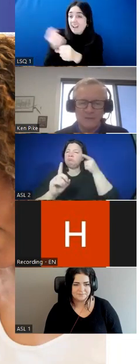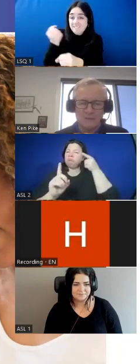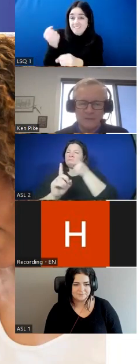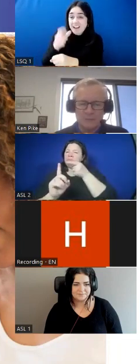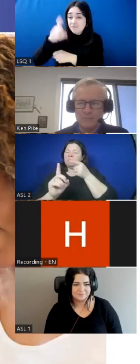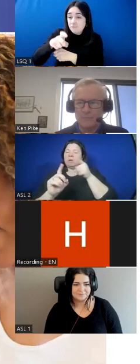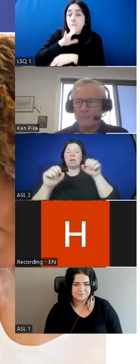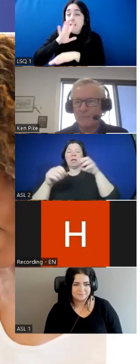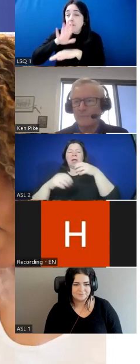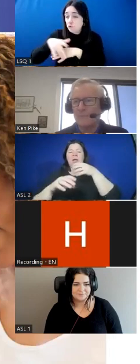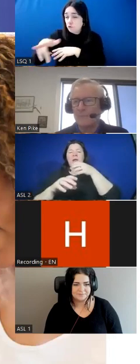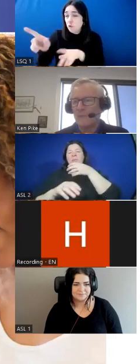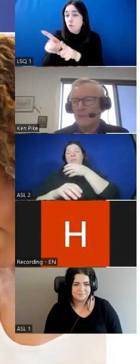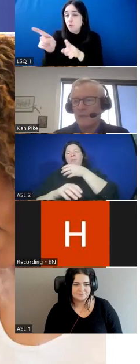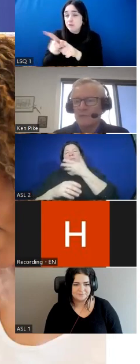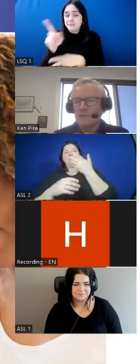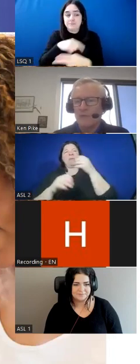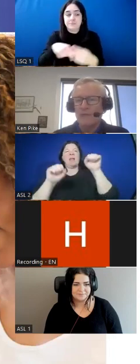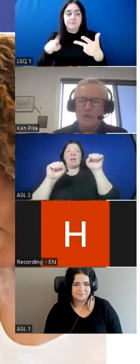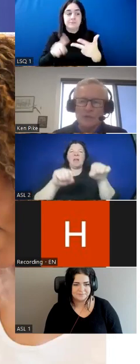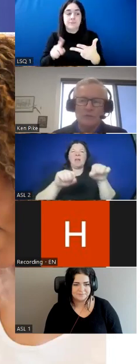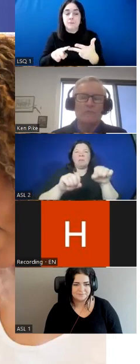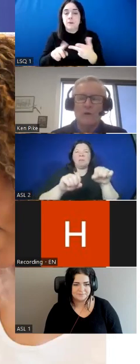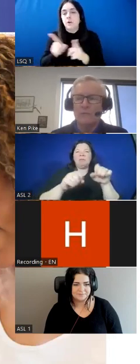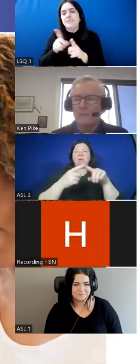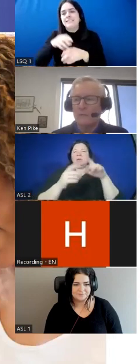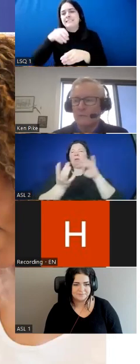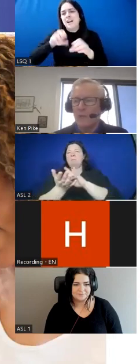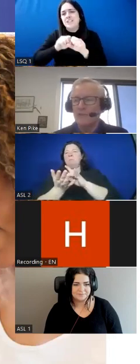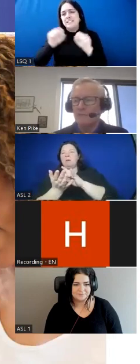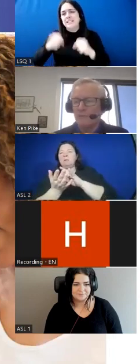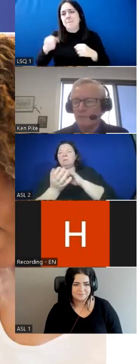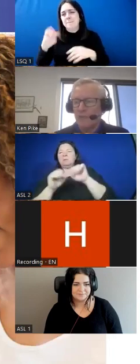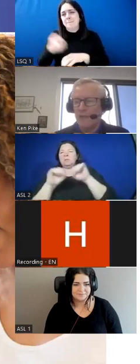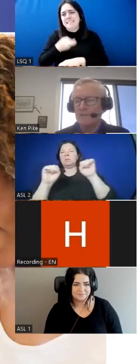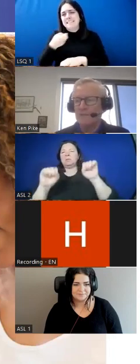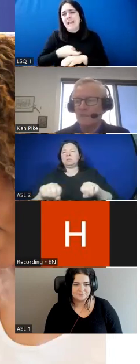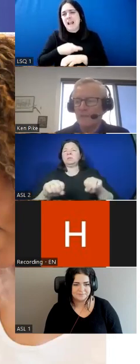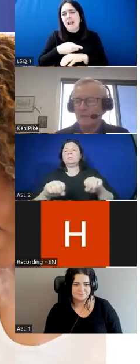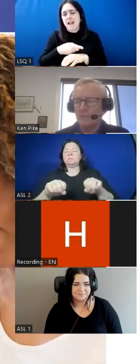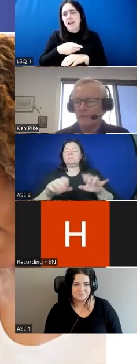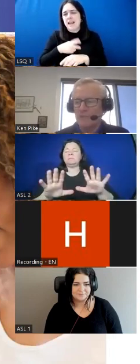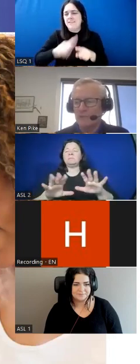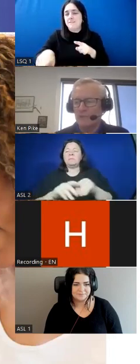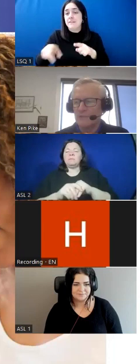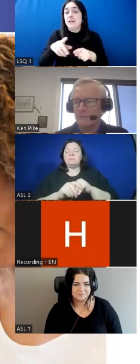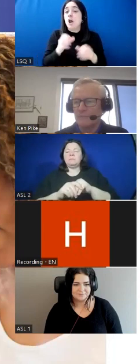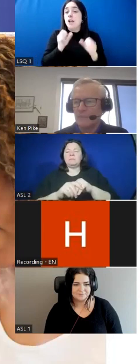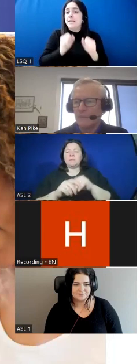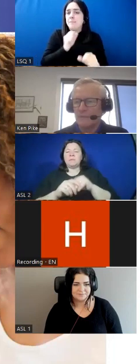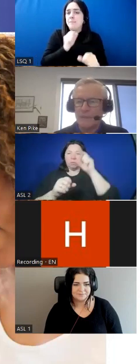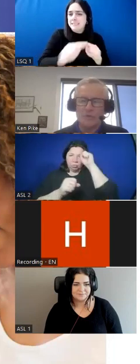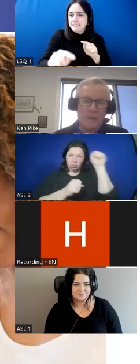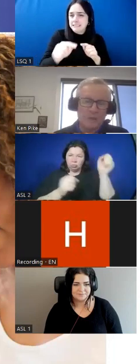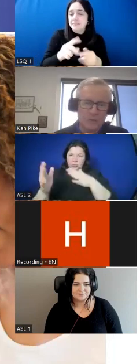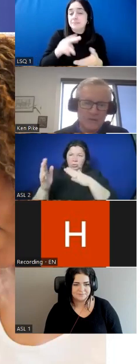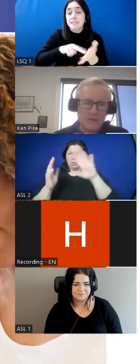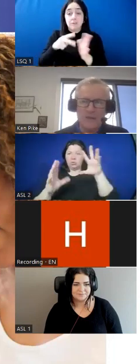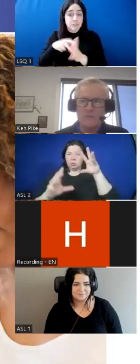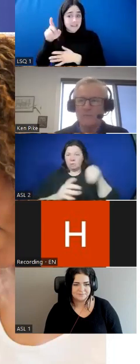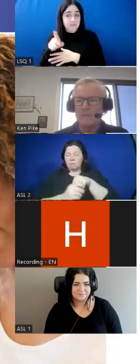the medical system. The strategy should involve lots of different kinds of medical professionals. It